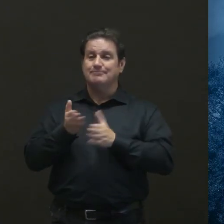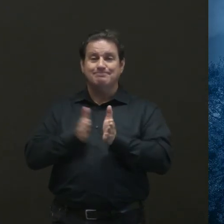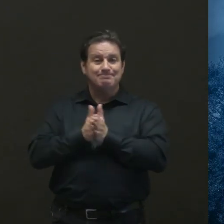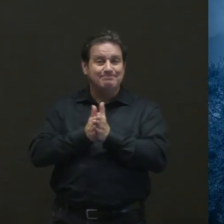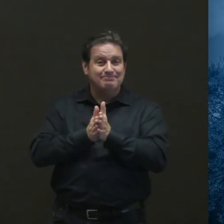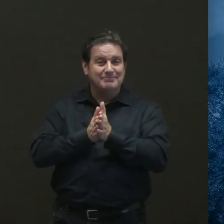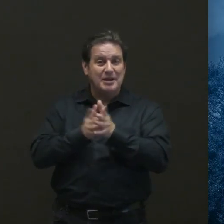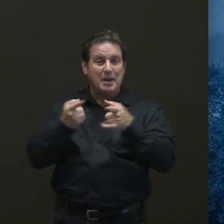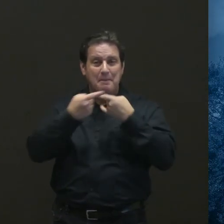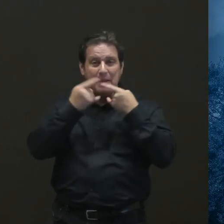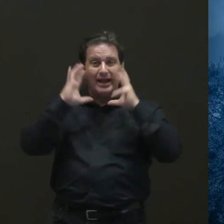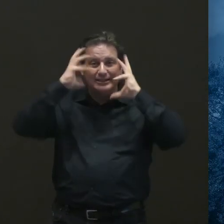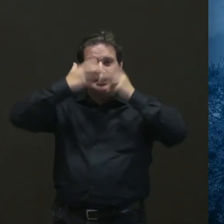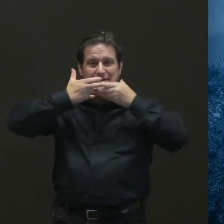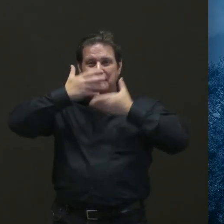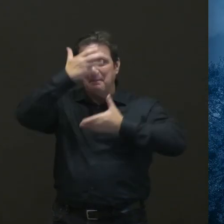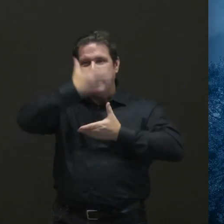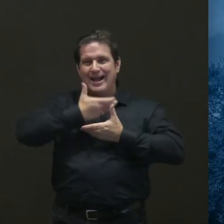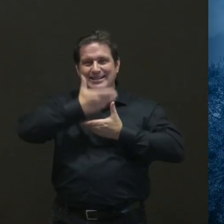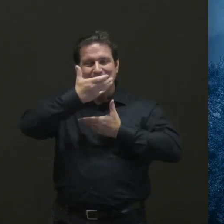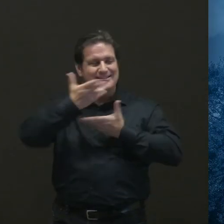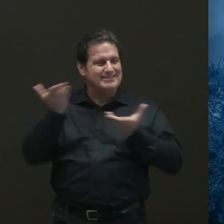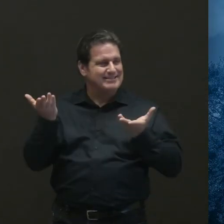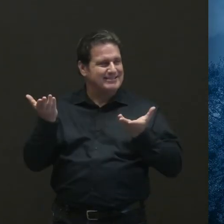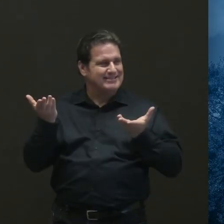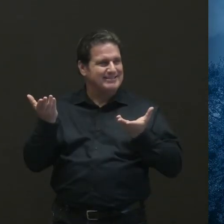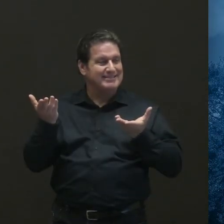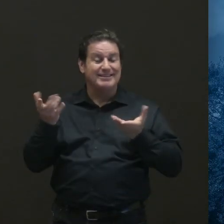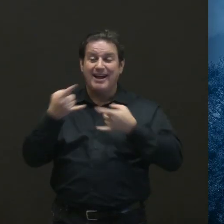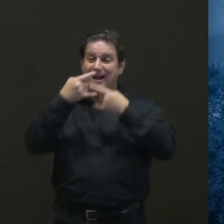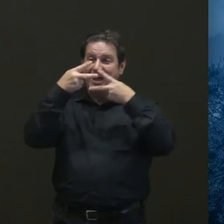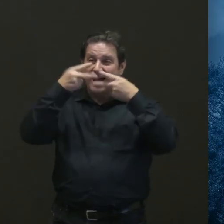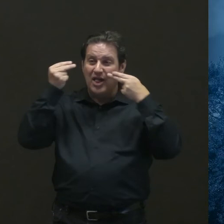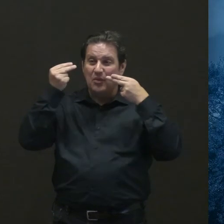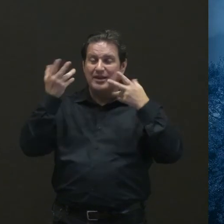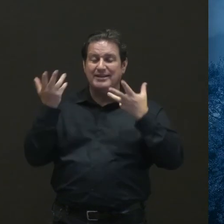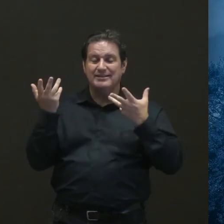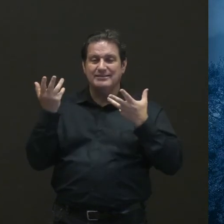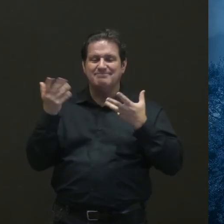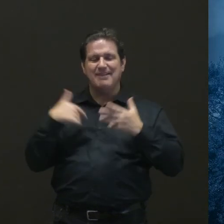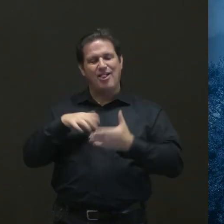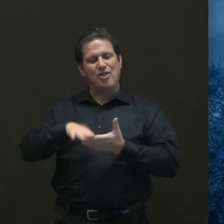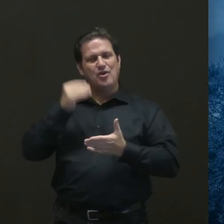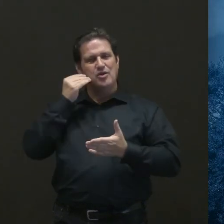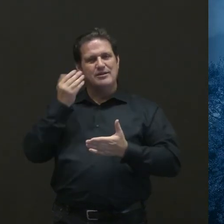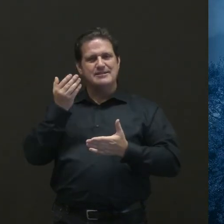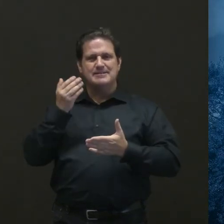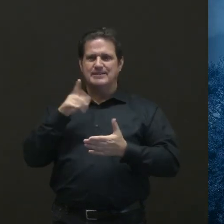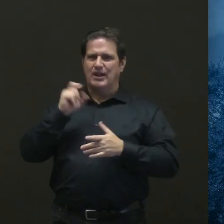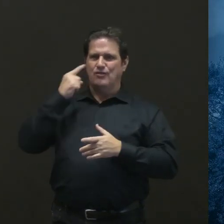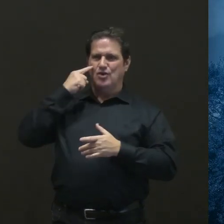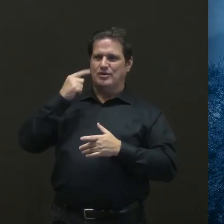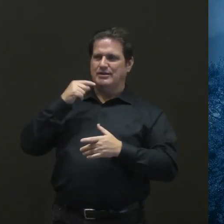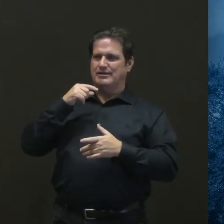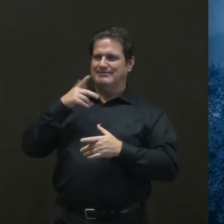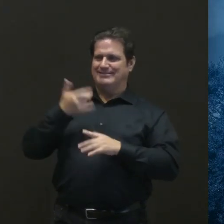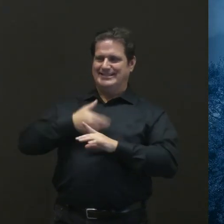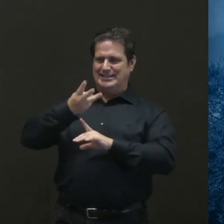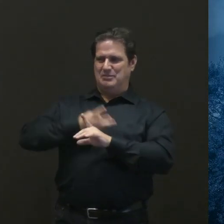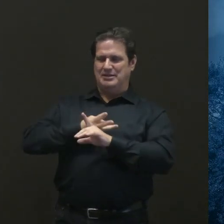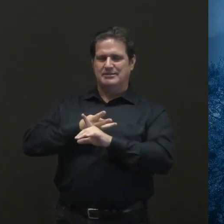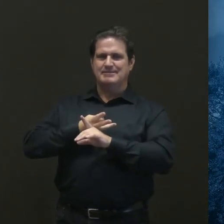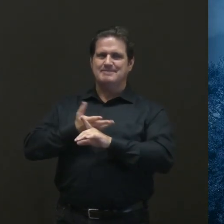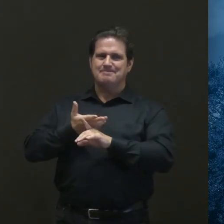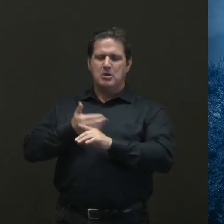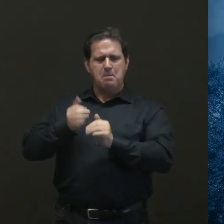incentivize mask wearing in our state, because one of the things that, if there's anything that I've learned as your governor over the last 6 months, is